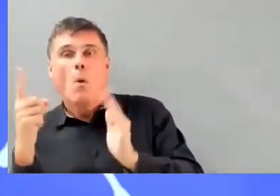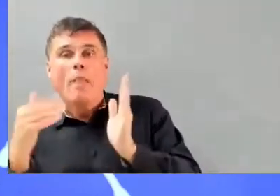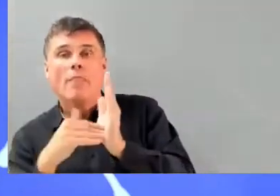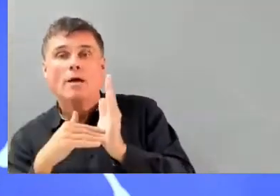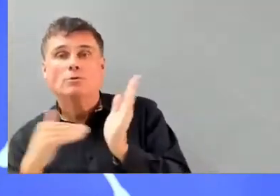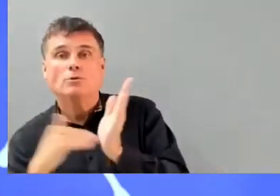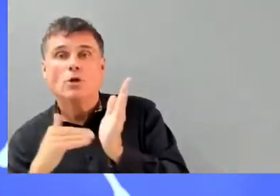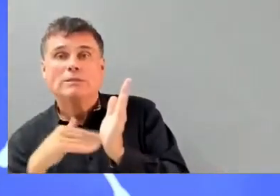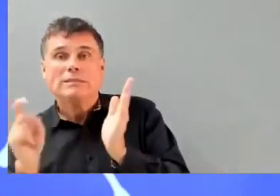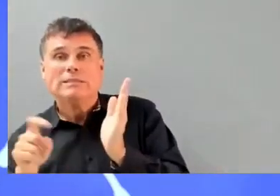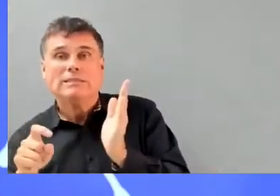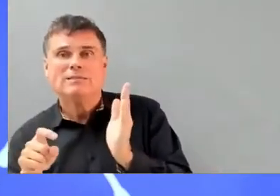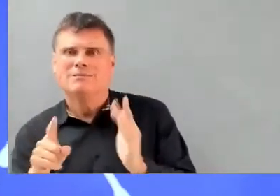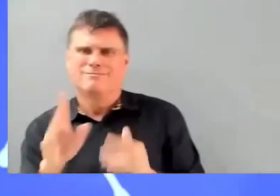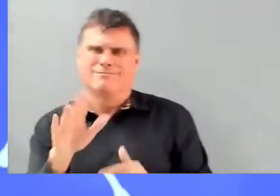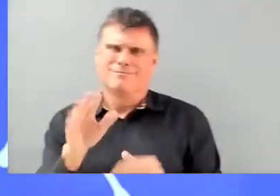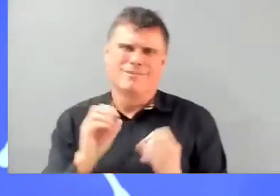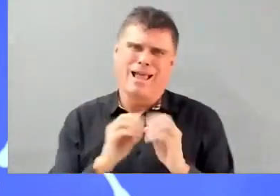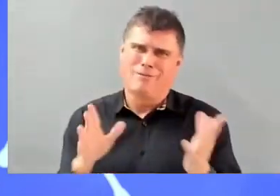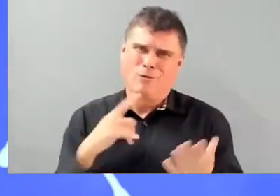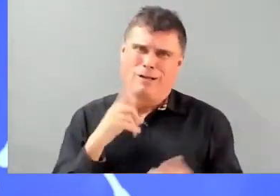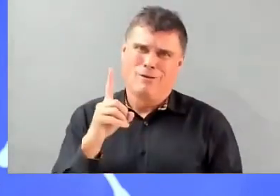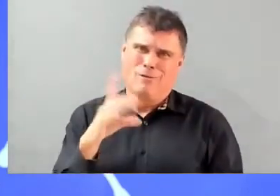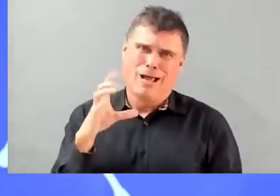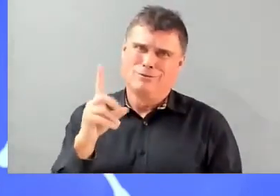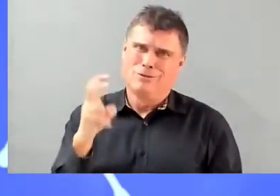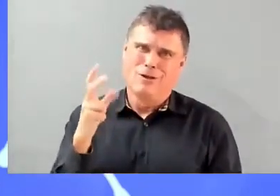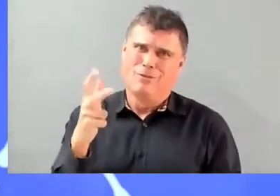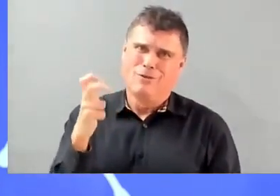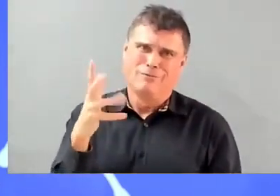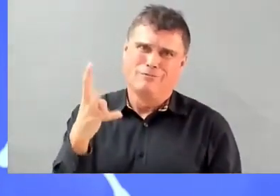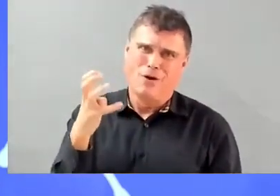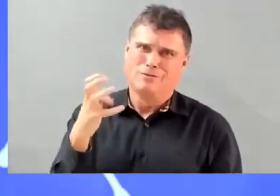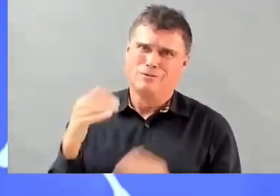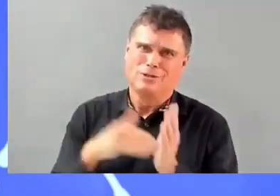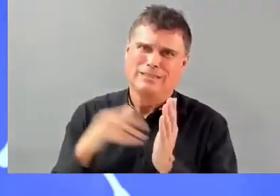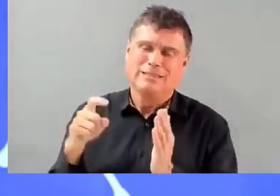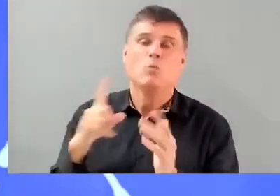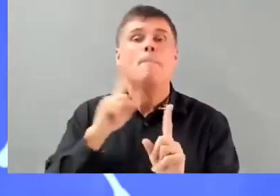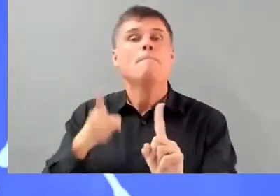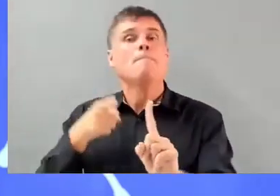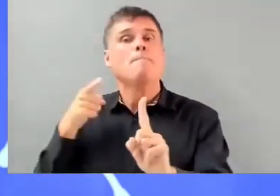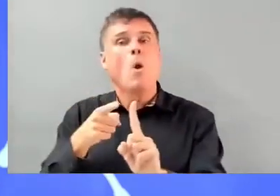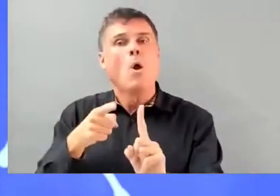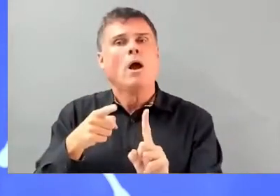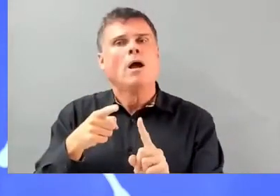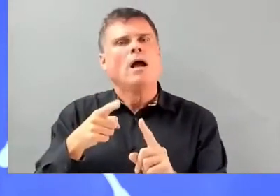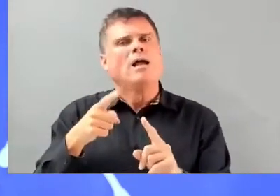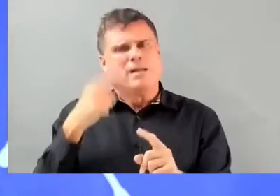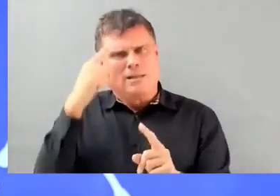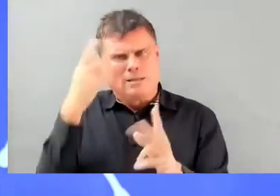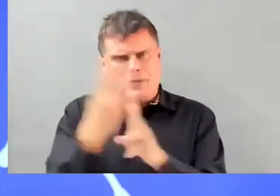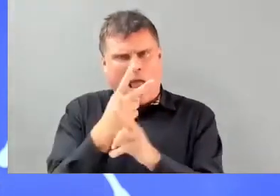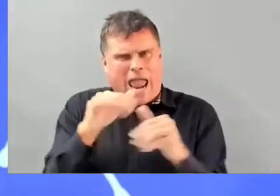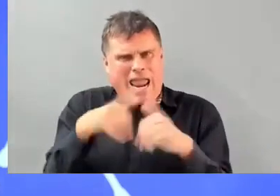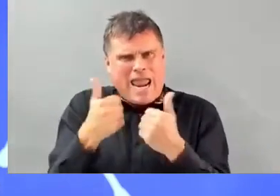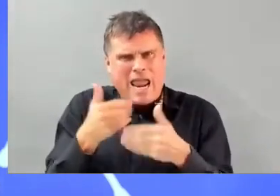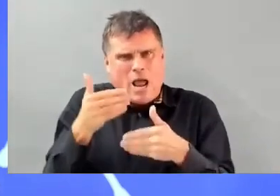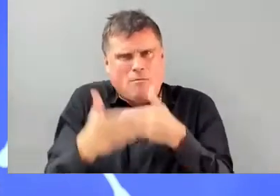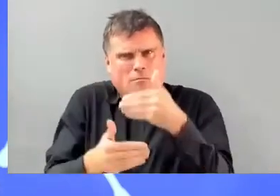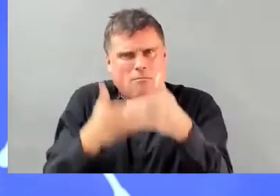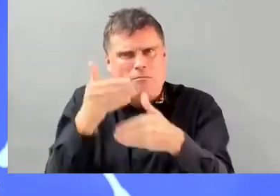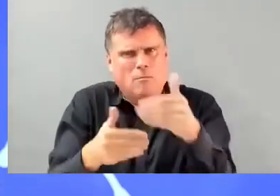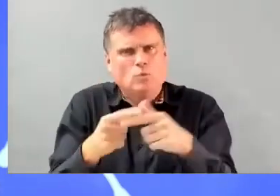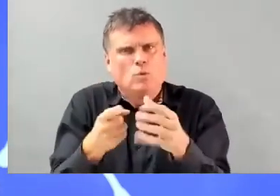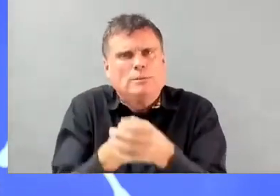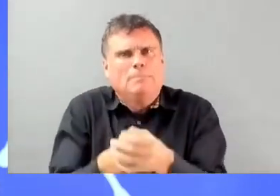hundreds, but this will again be another element to support our healthcare system now and into the future. And so I think it makes a lot